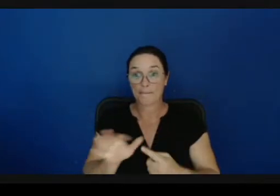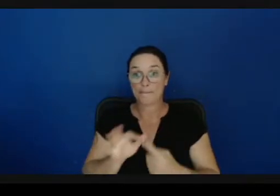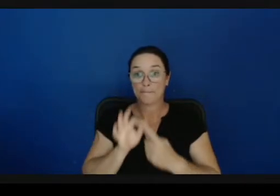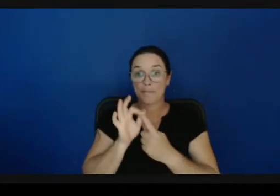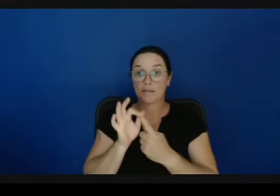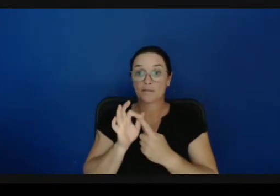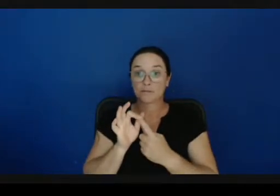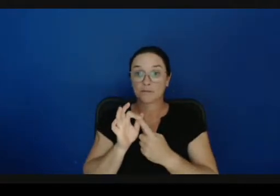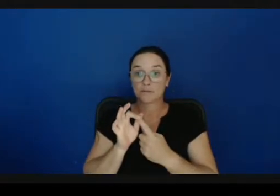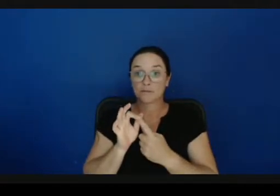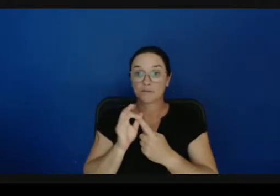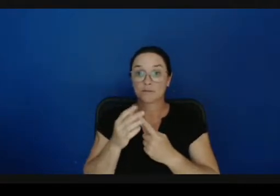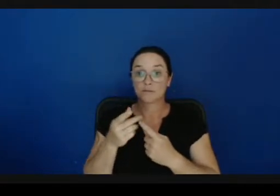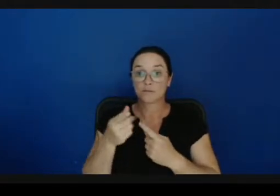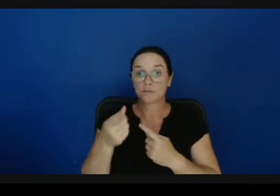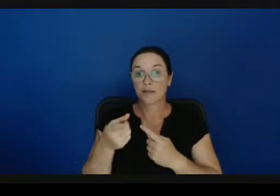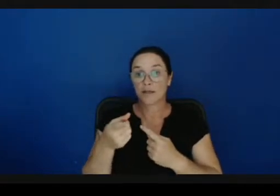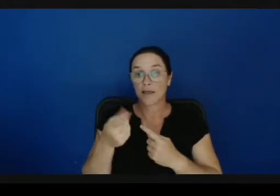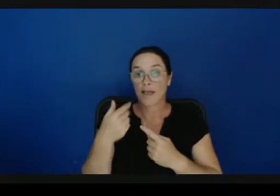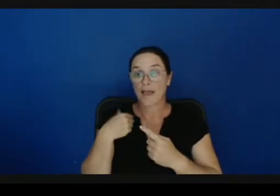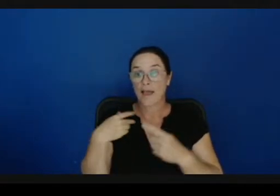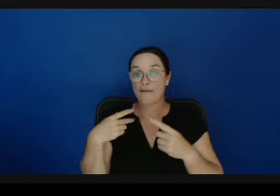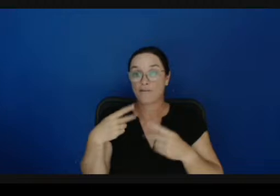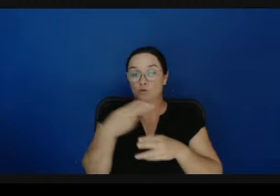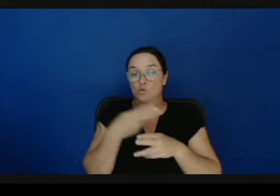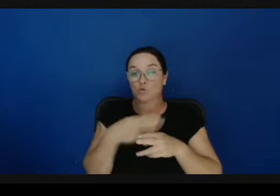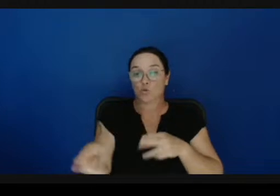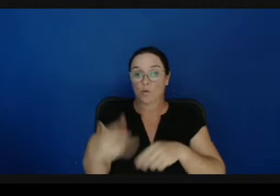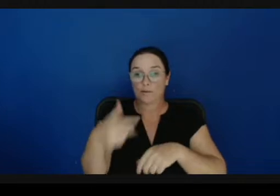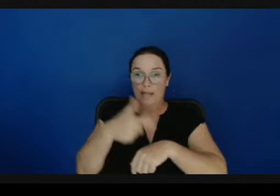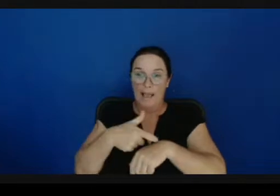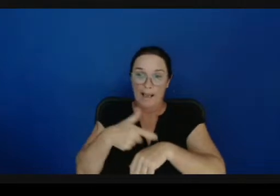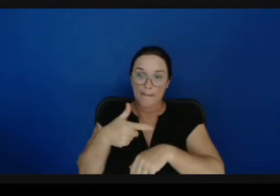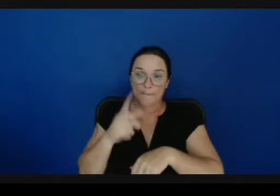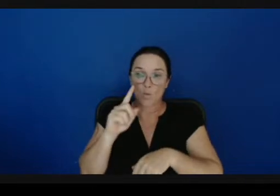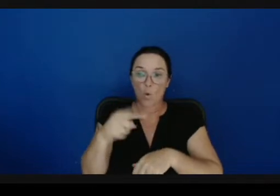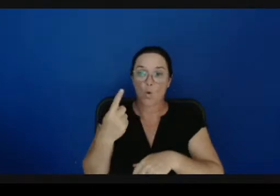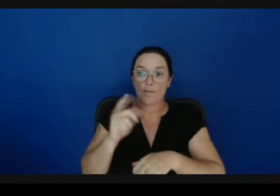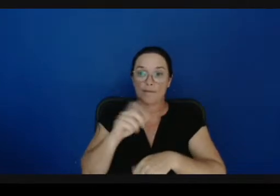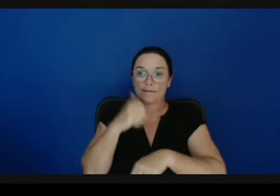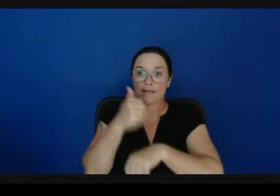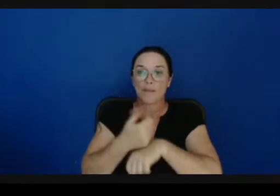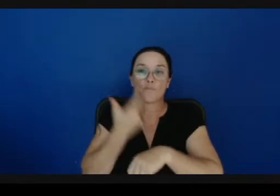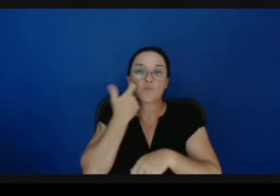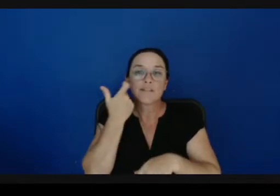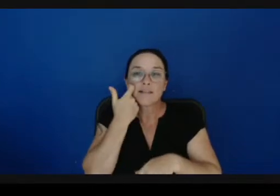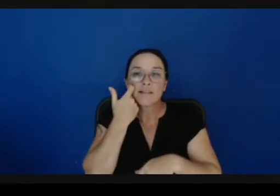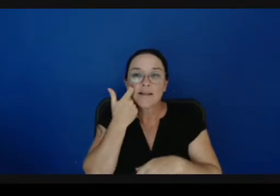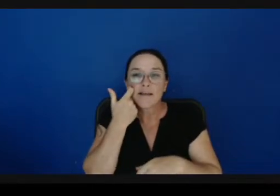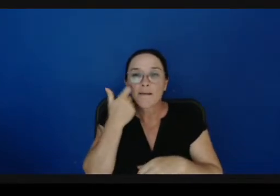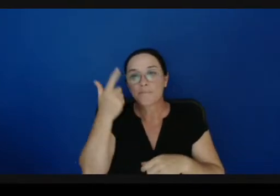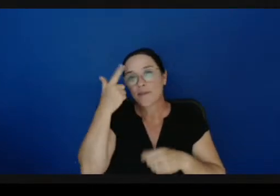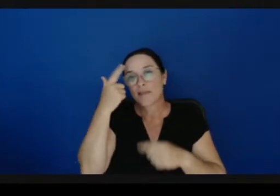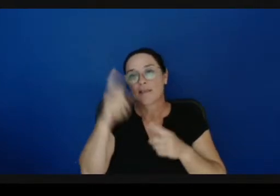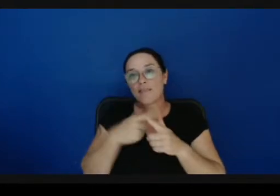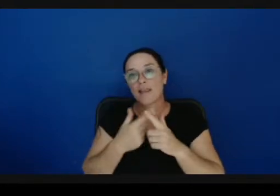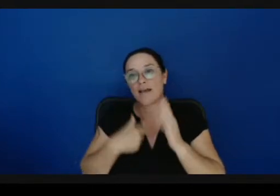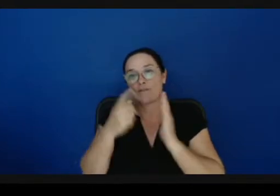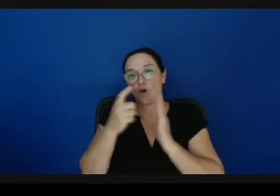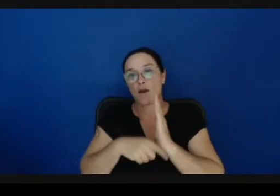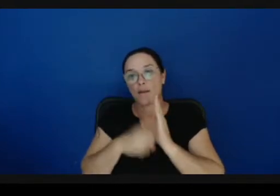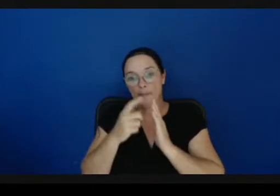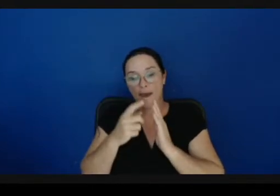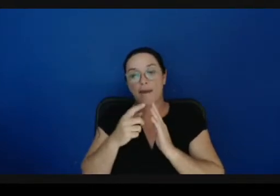have very short installation times, have only come online fairly recently, because that allows these automatic plots to be